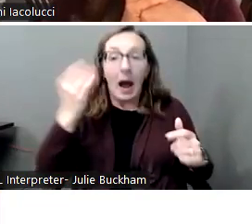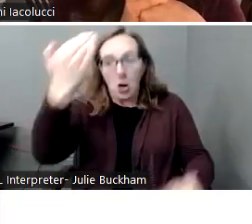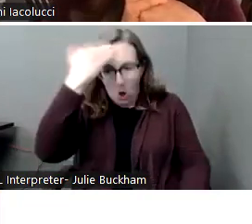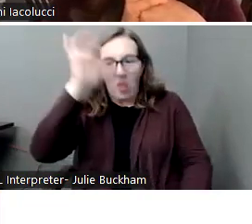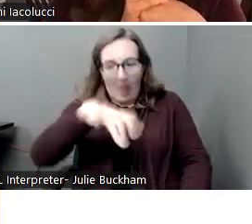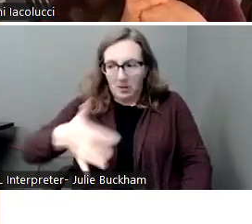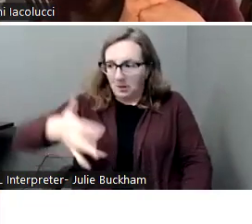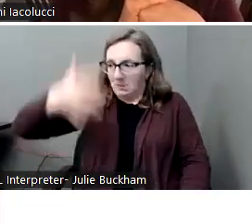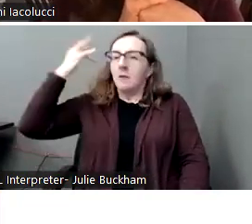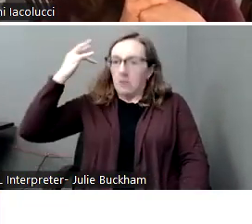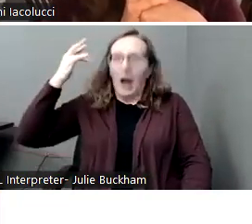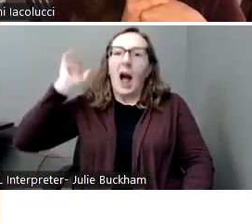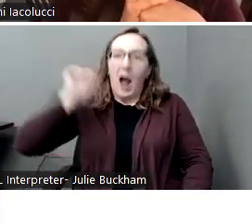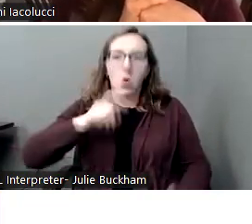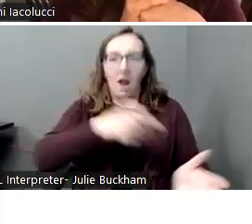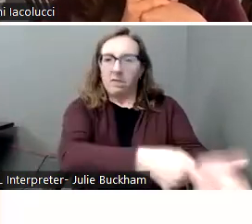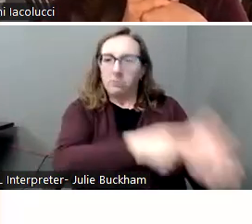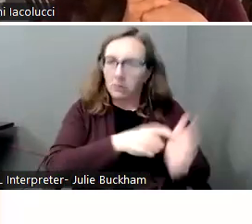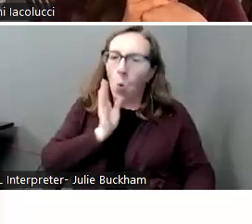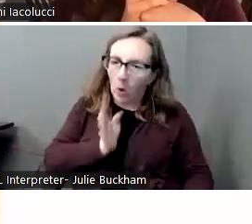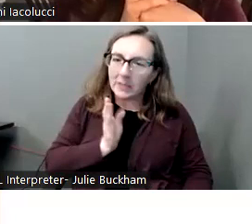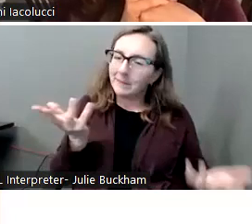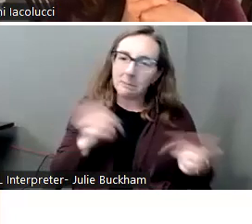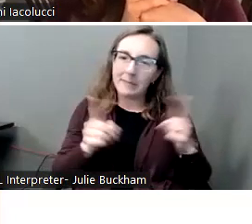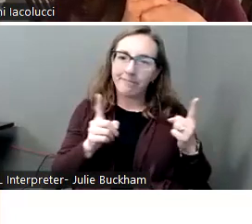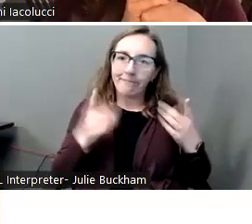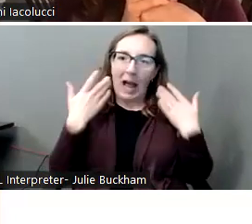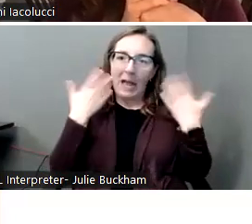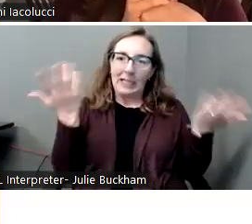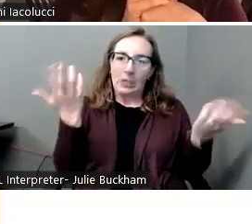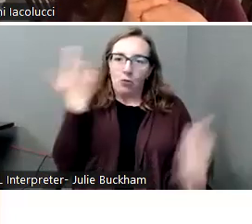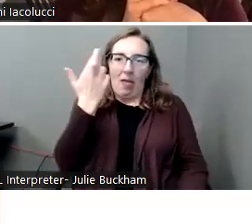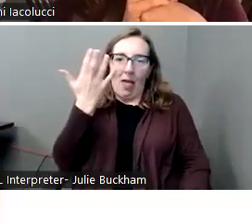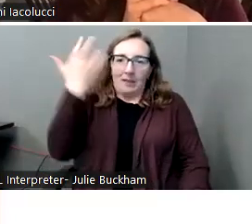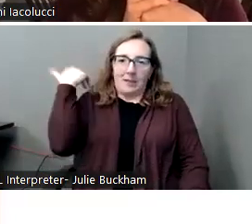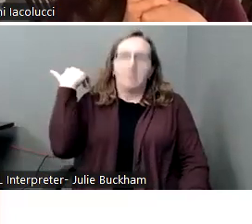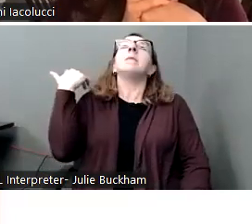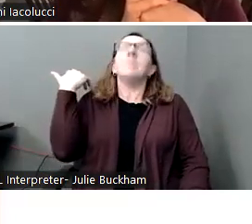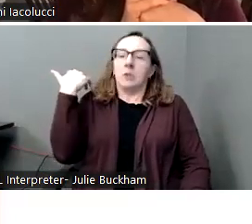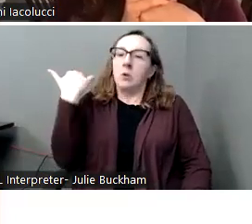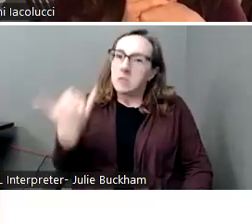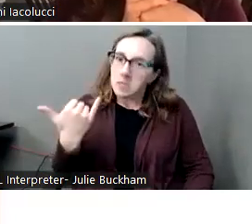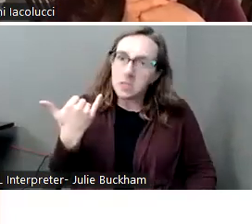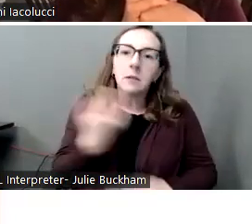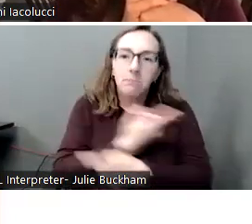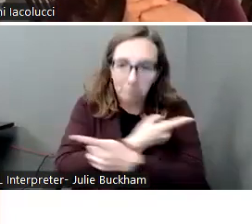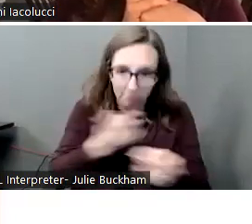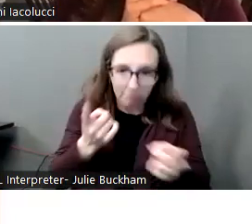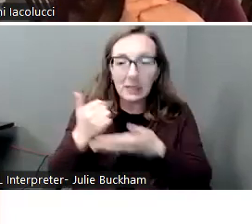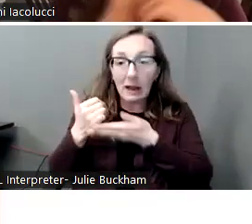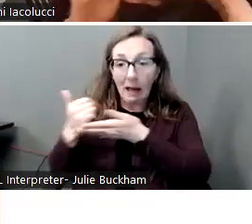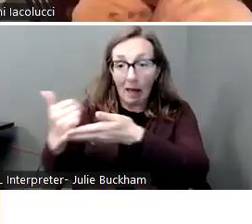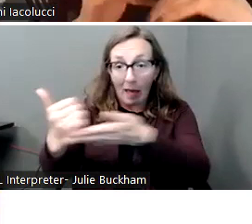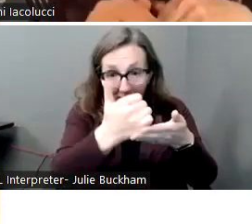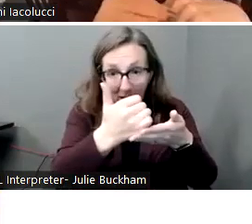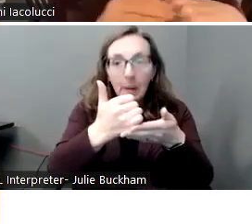Surprising. Many people with hearing loss don't know this. So this is something to spread around, and you're certainly helping yourself.